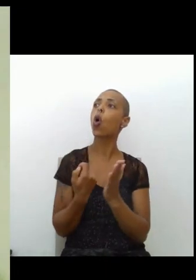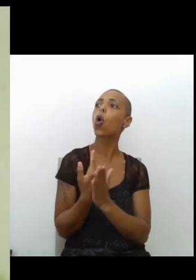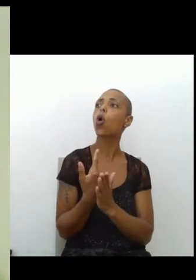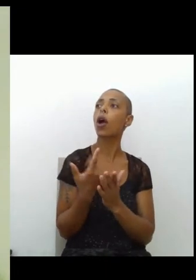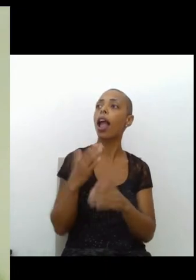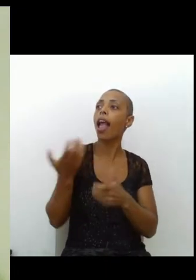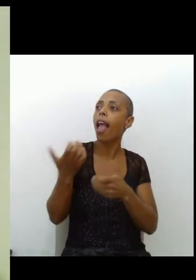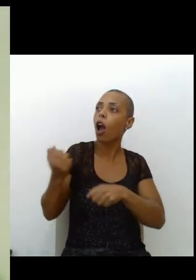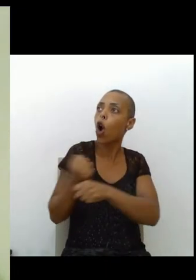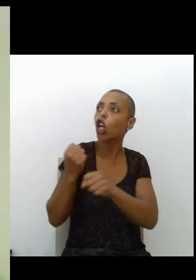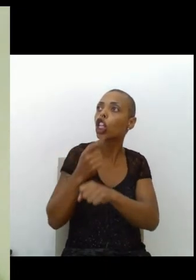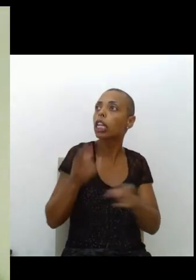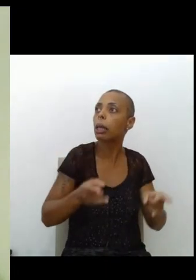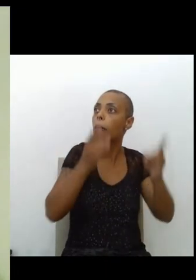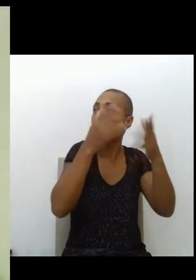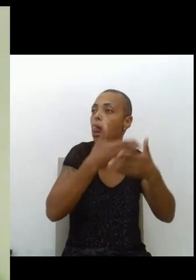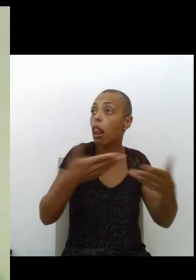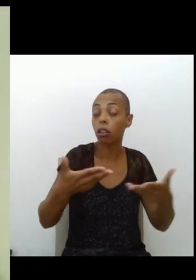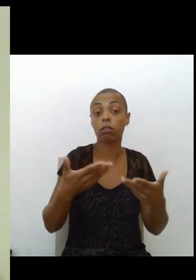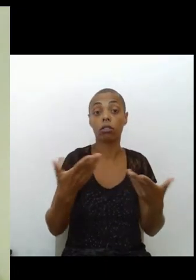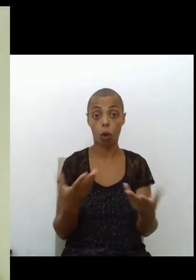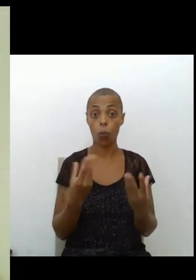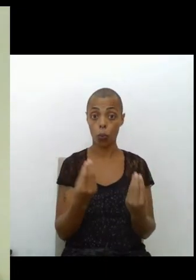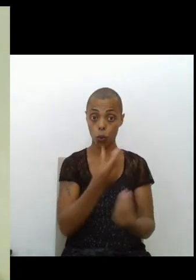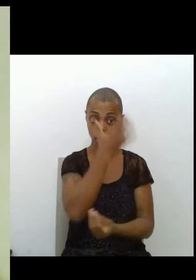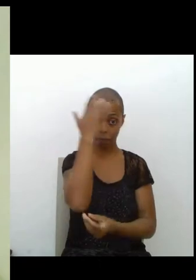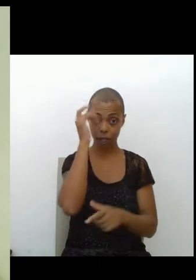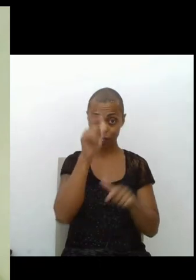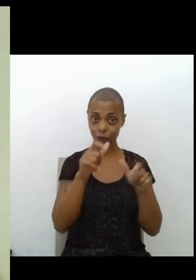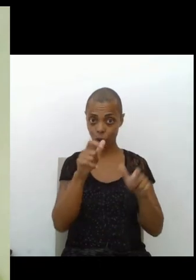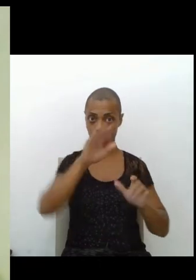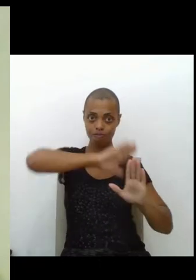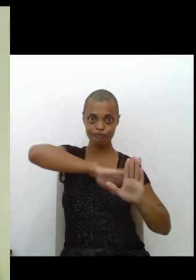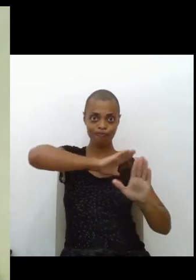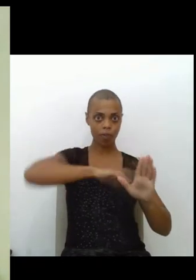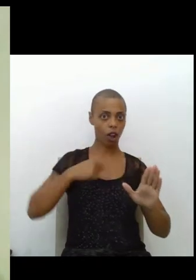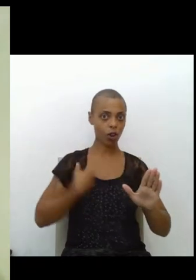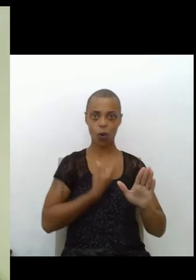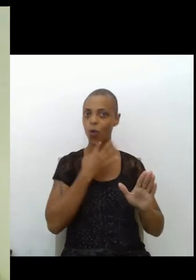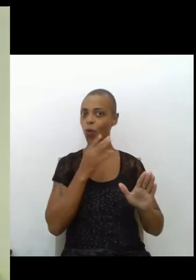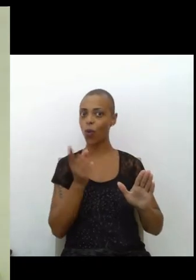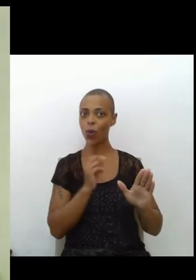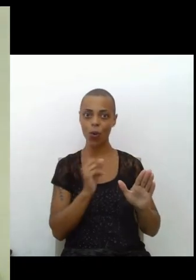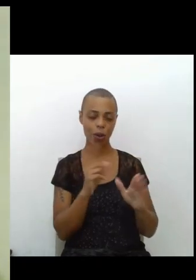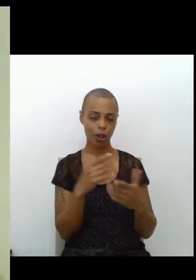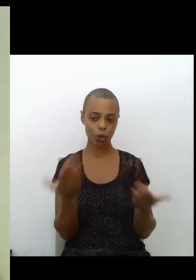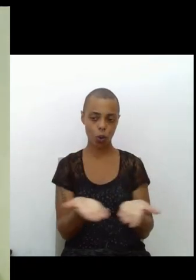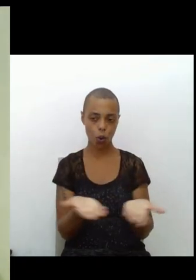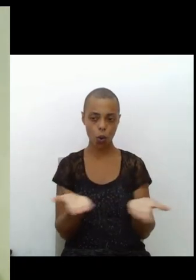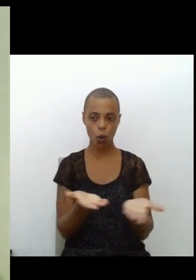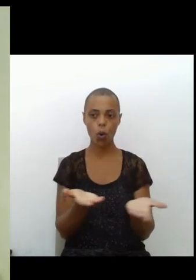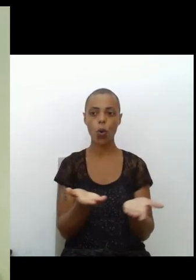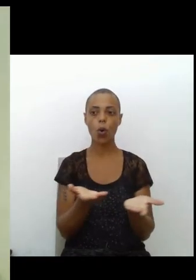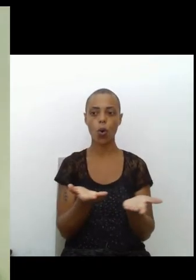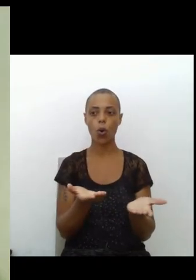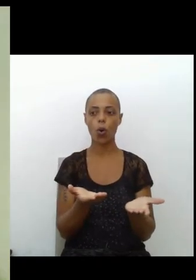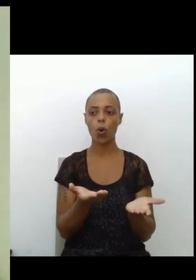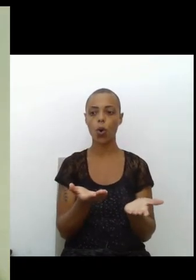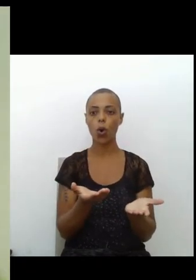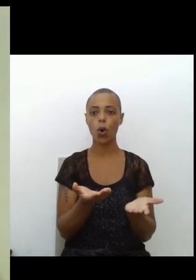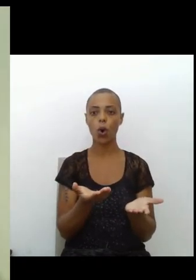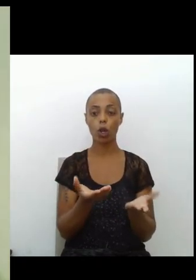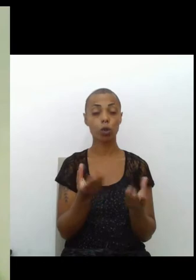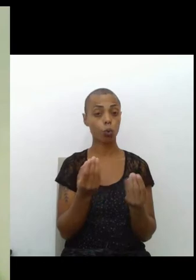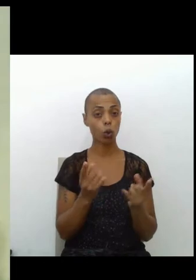built for for for clients that were not in the heterosexual Norm so